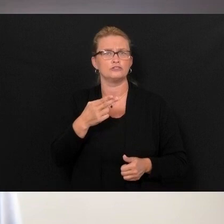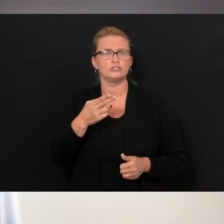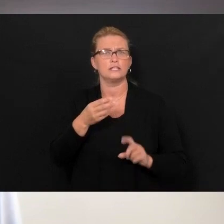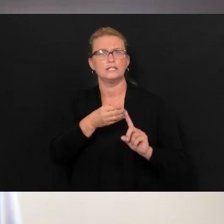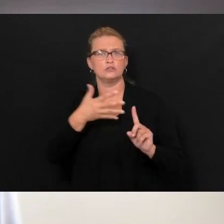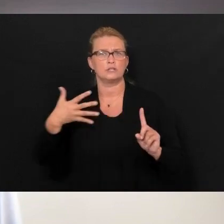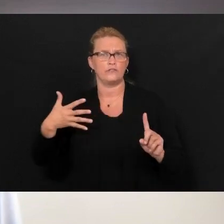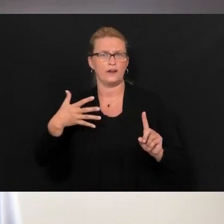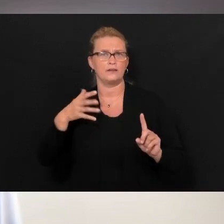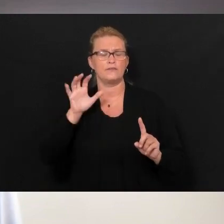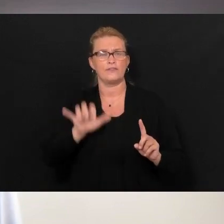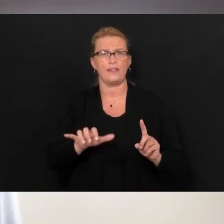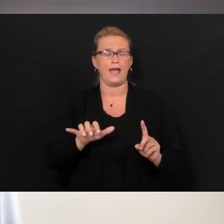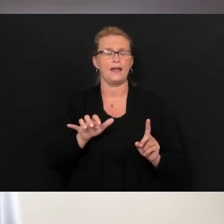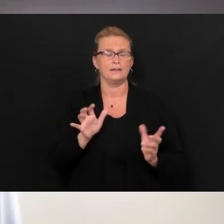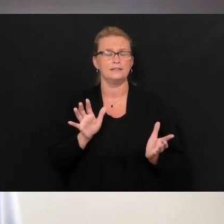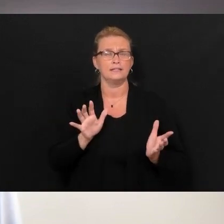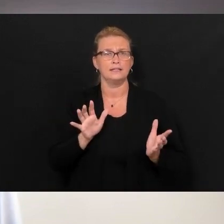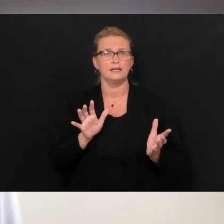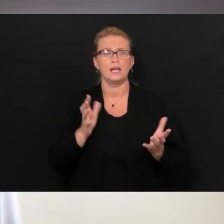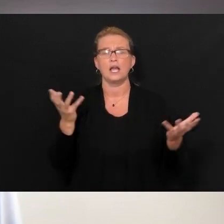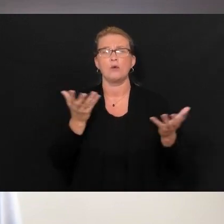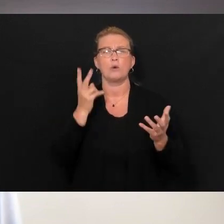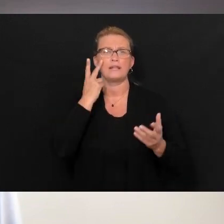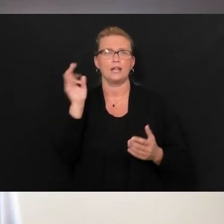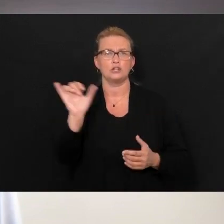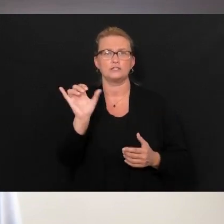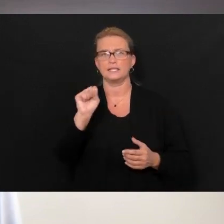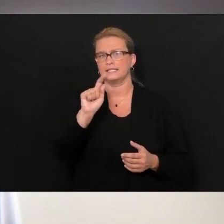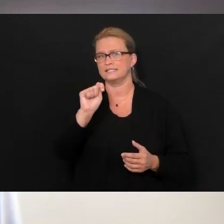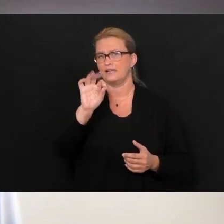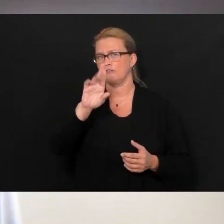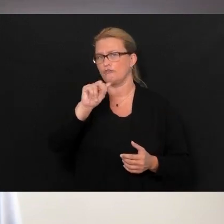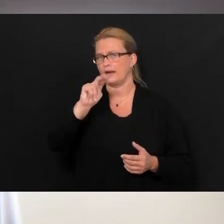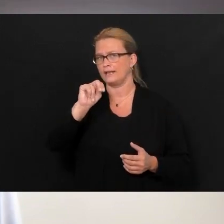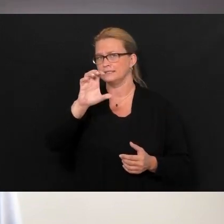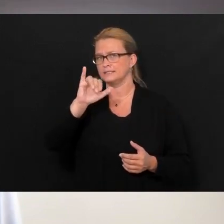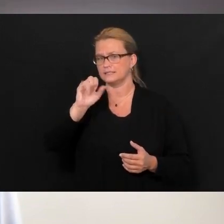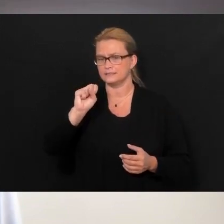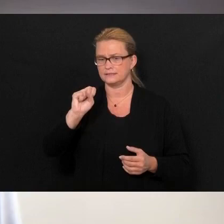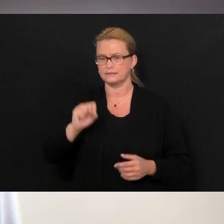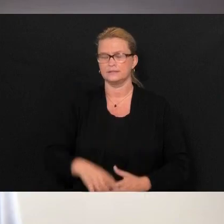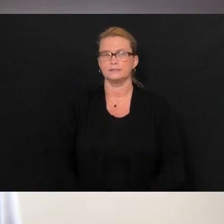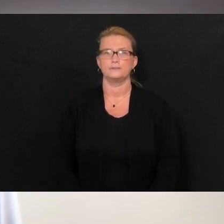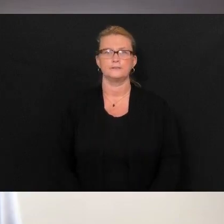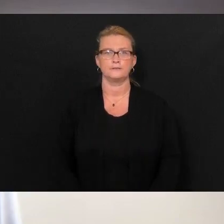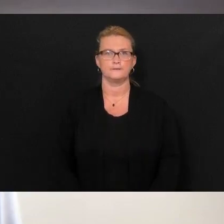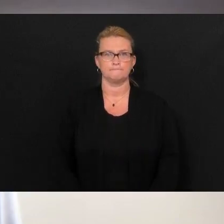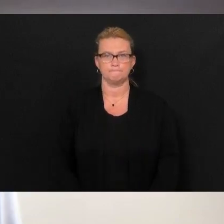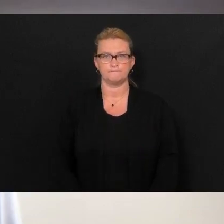about critical access, reverse flow in St. Francis and that.